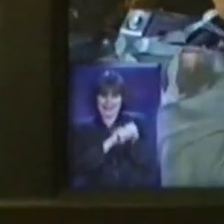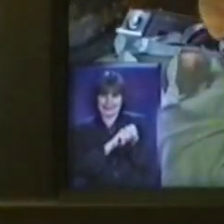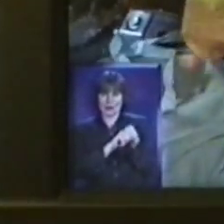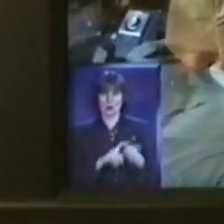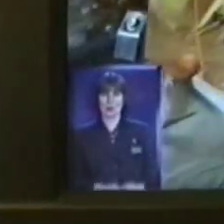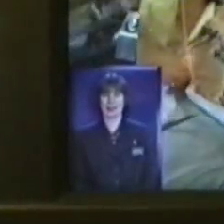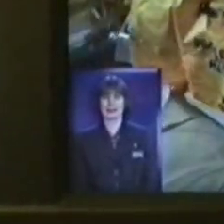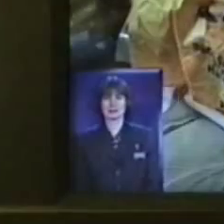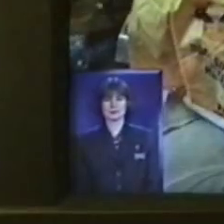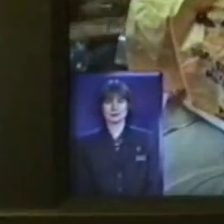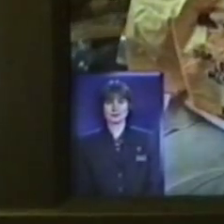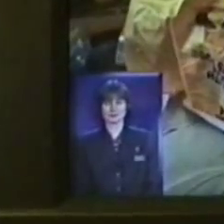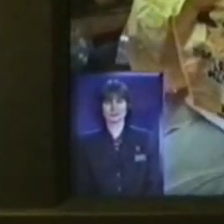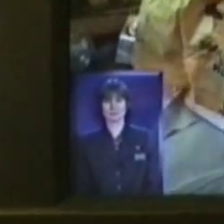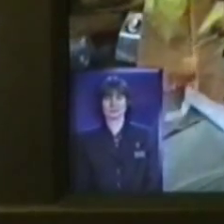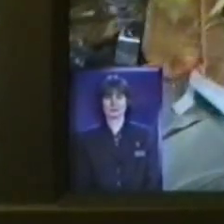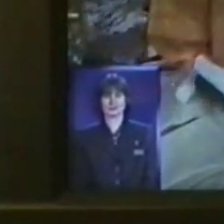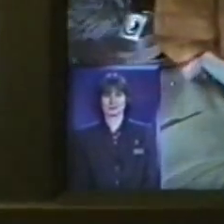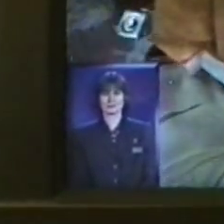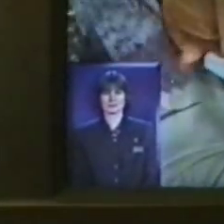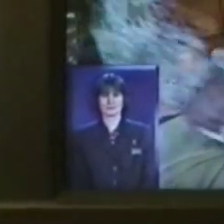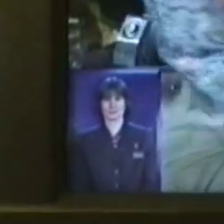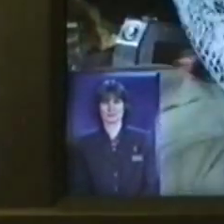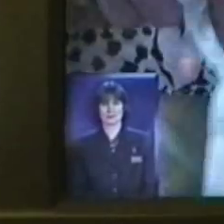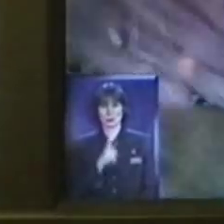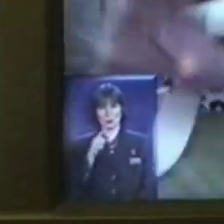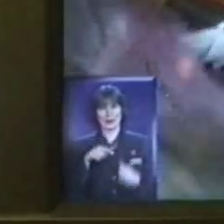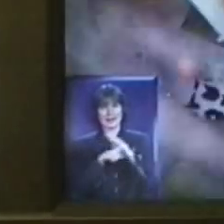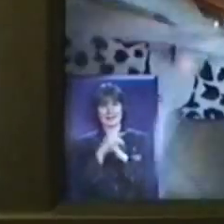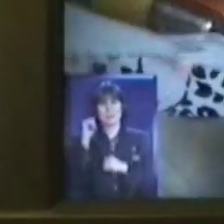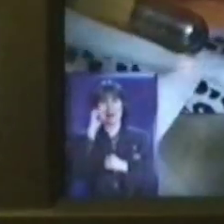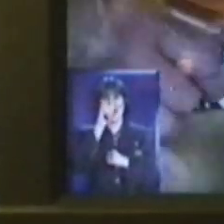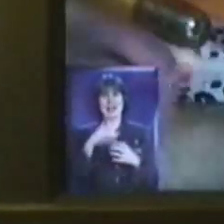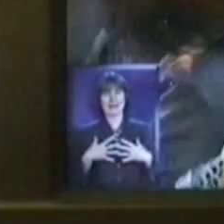Pass the tapes around your waist and tie them securely in a double bow at your side.